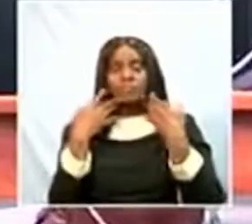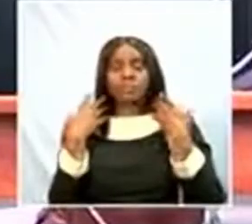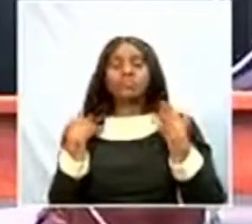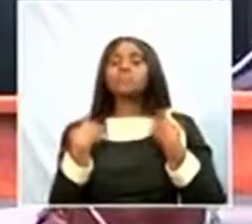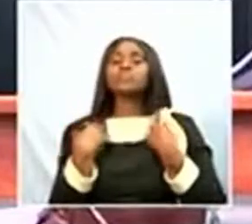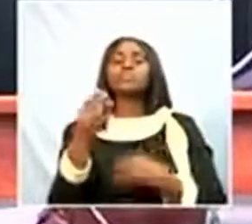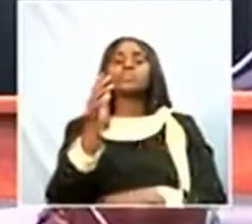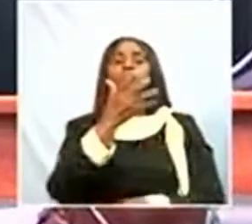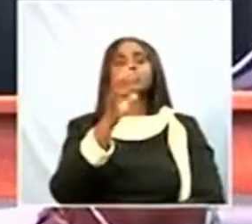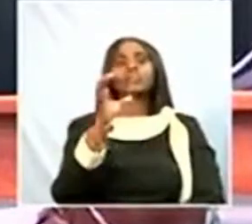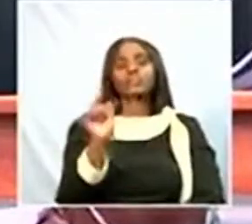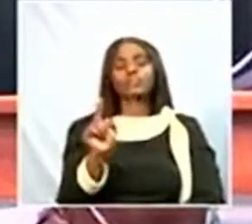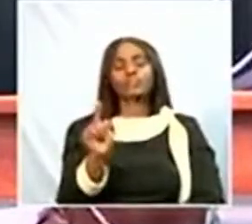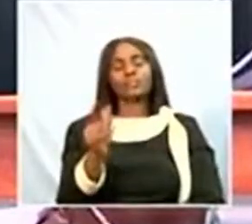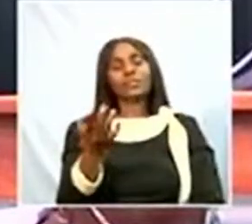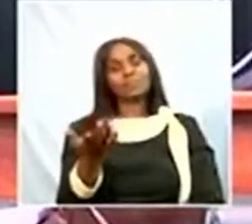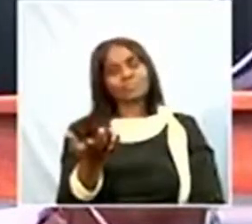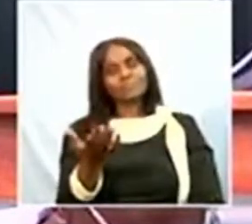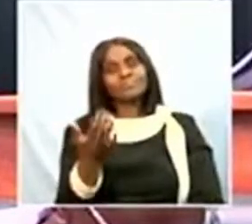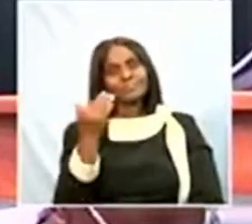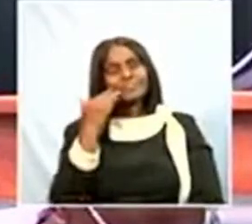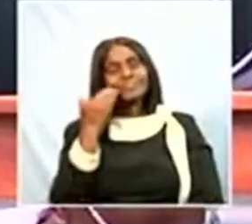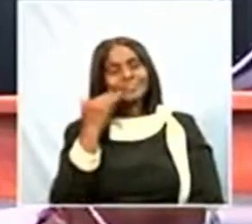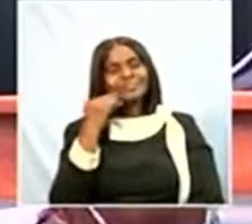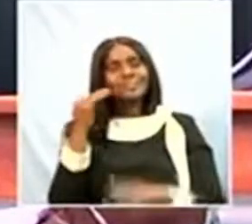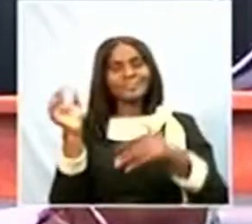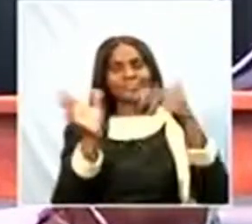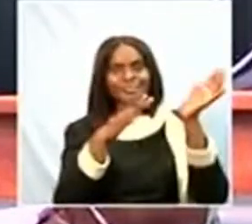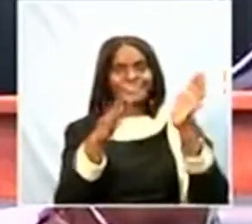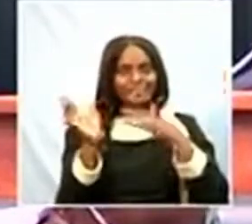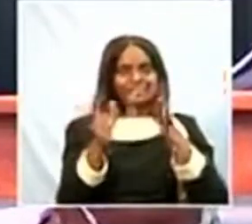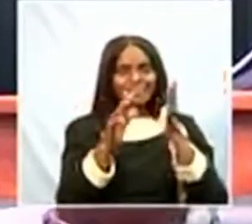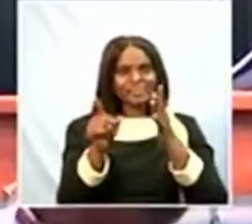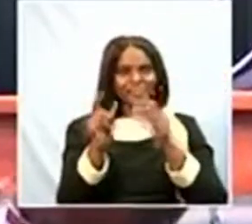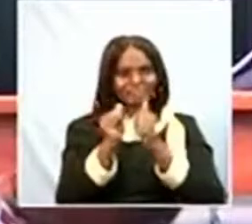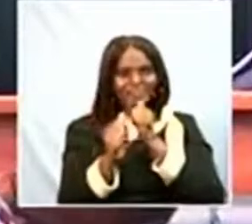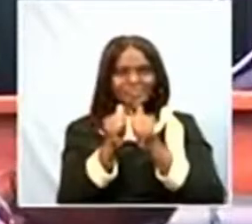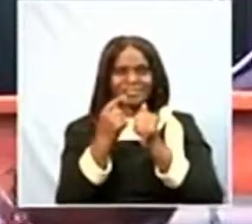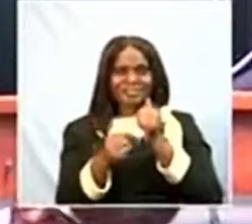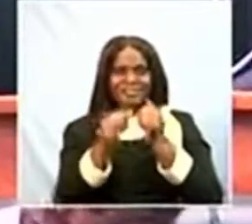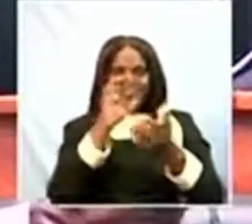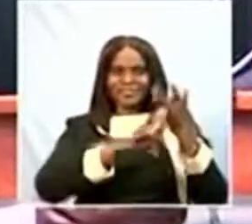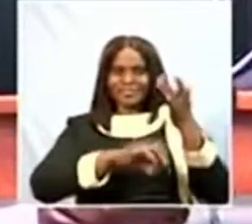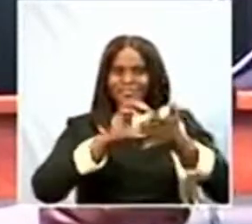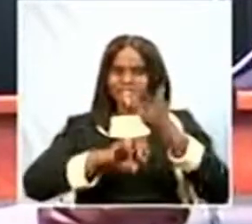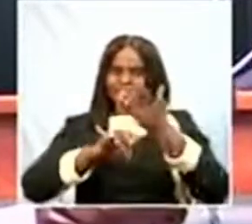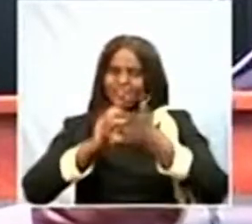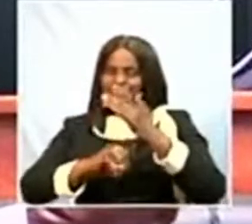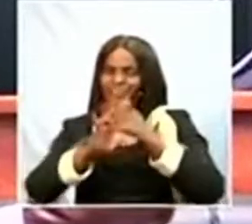Trees absorb pollutants, air pollution that removes